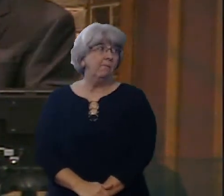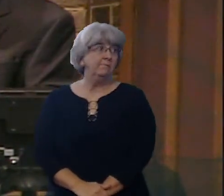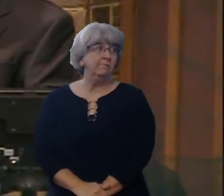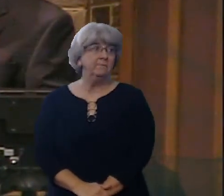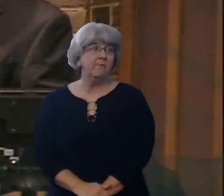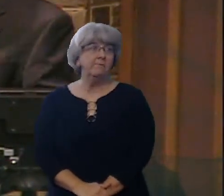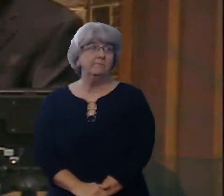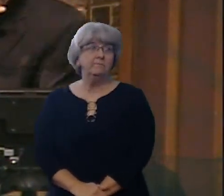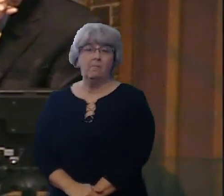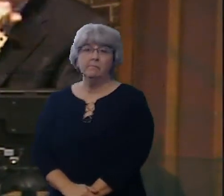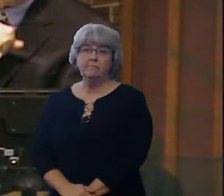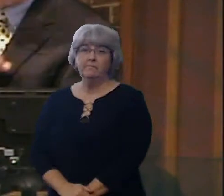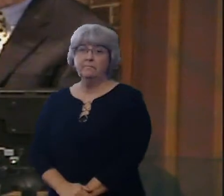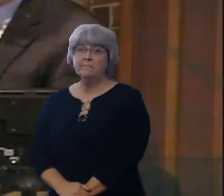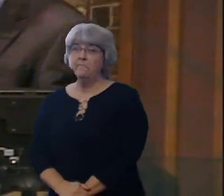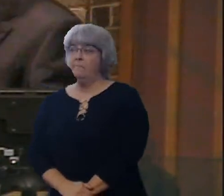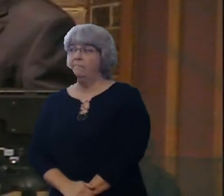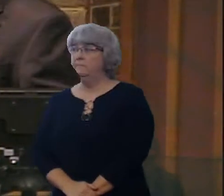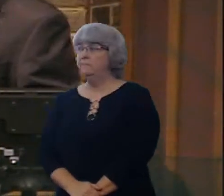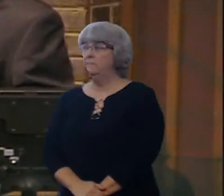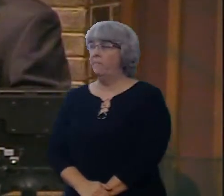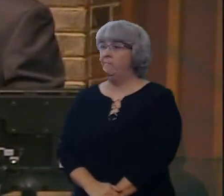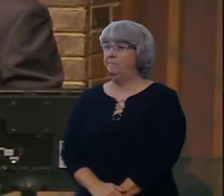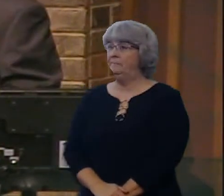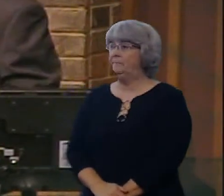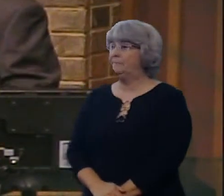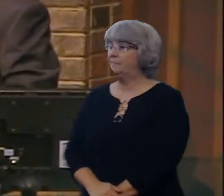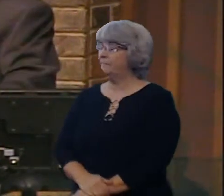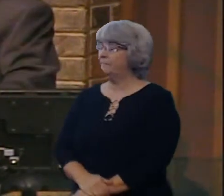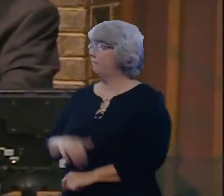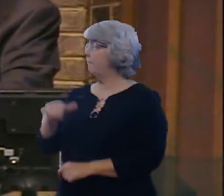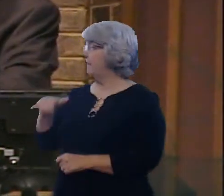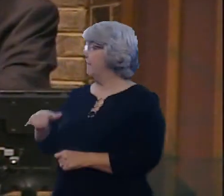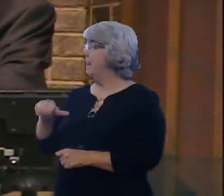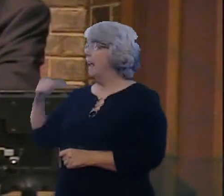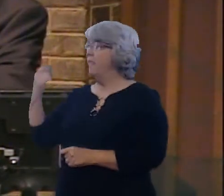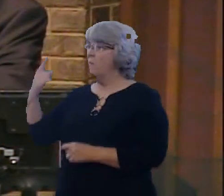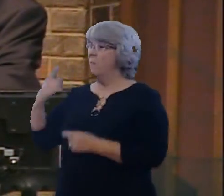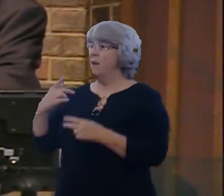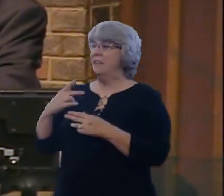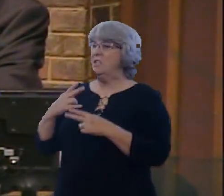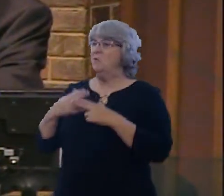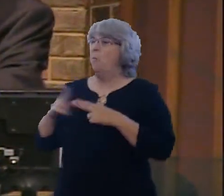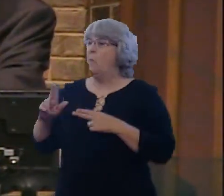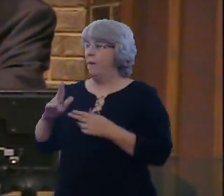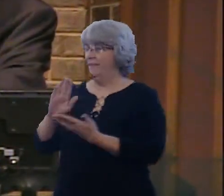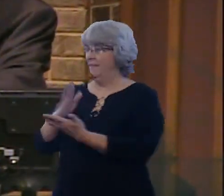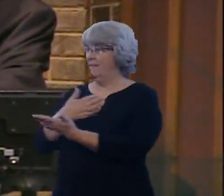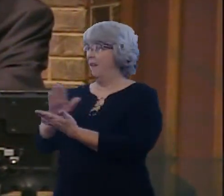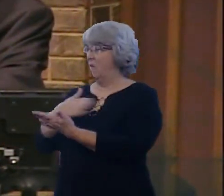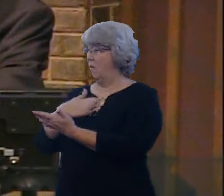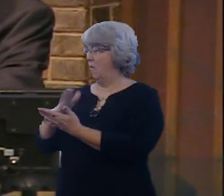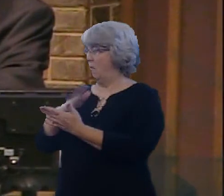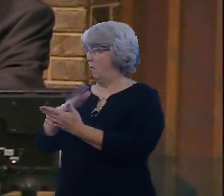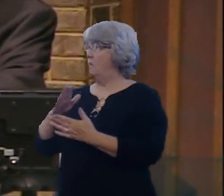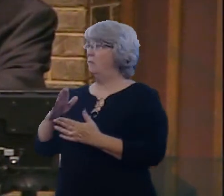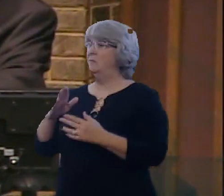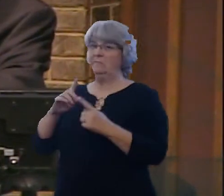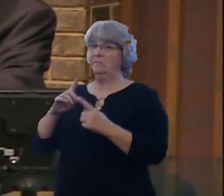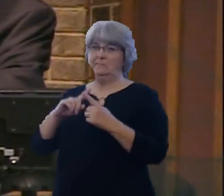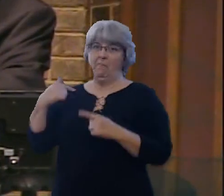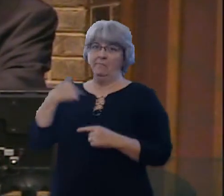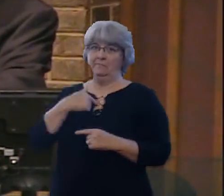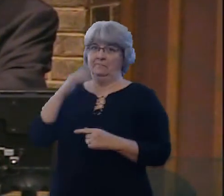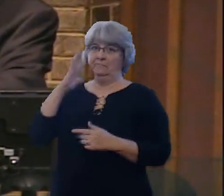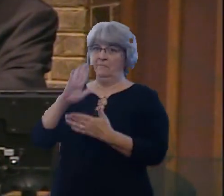Three sixty-six. A short little song here. It's kind of brief, but we'll do all three stanzas. On the first line,